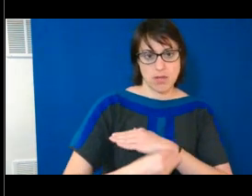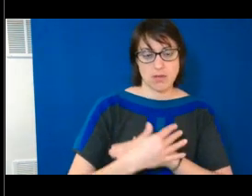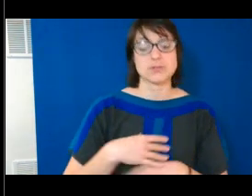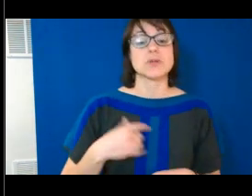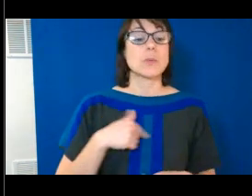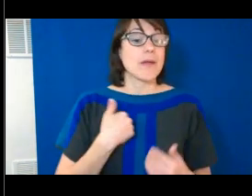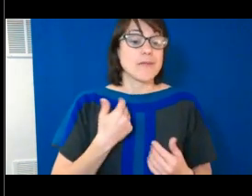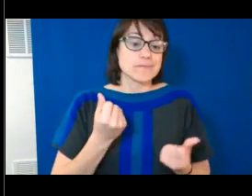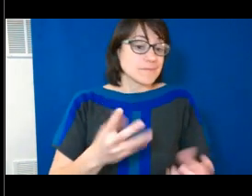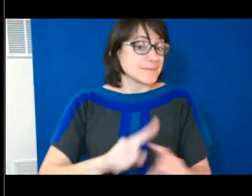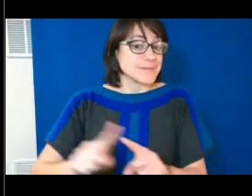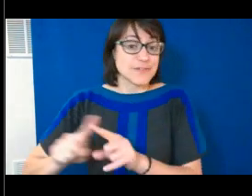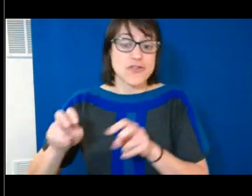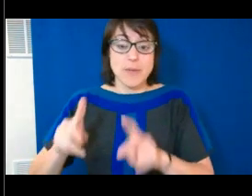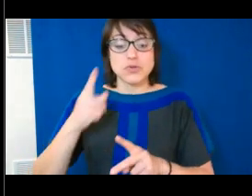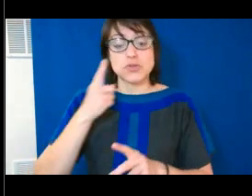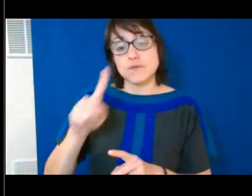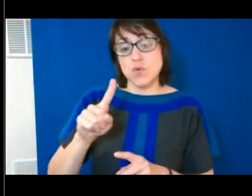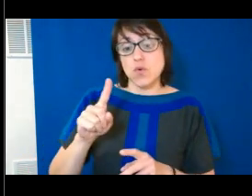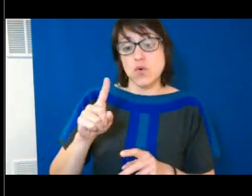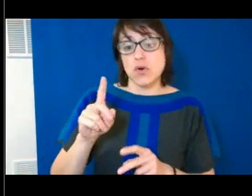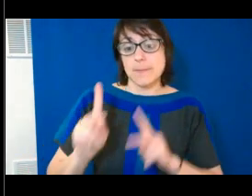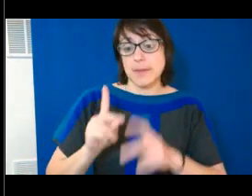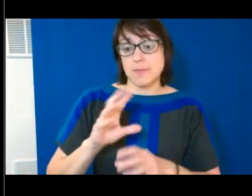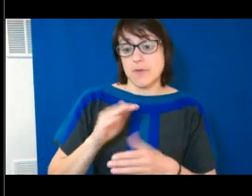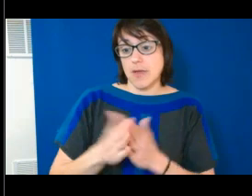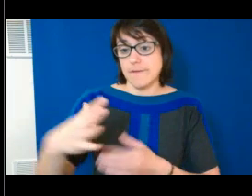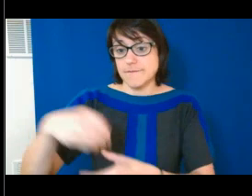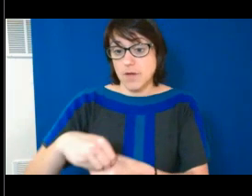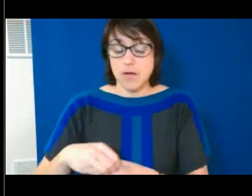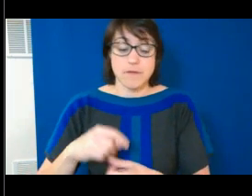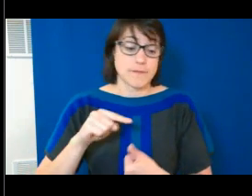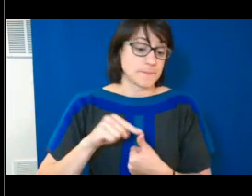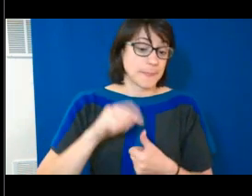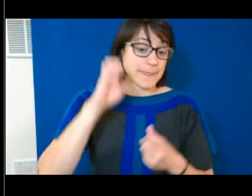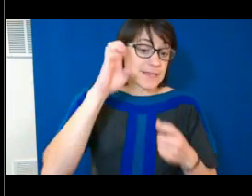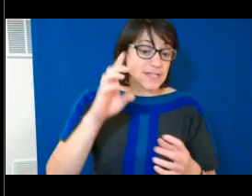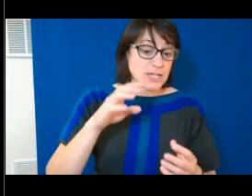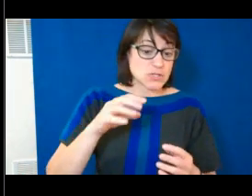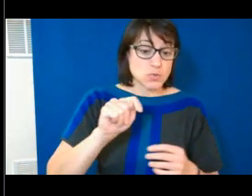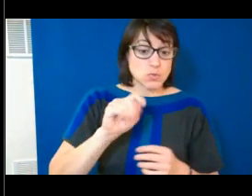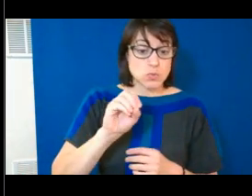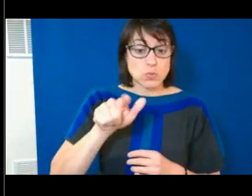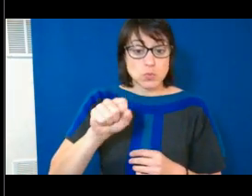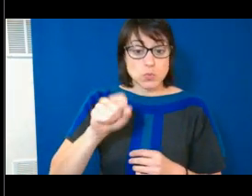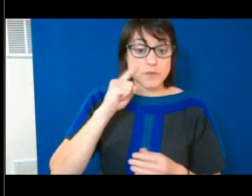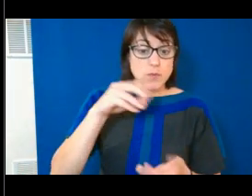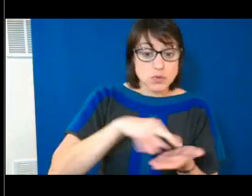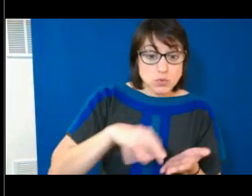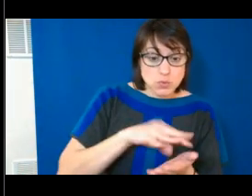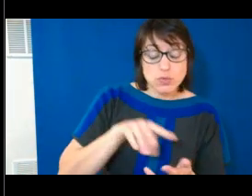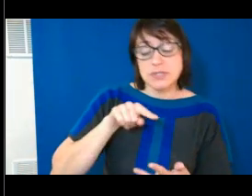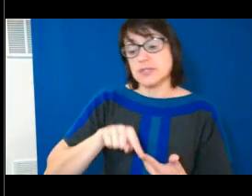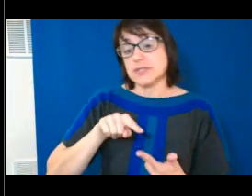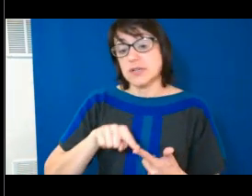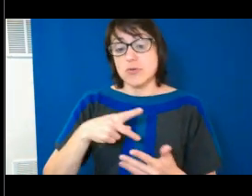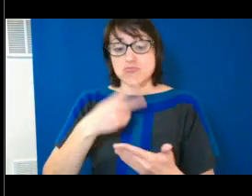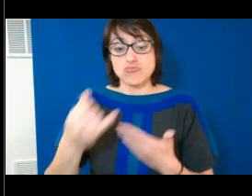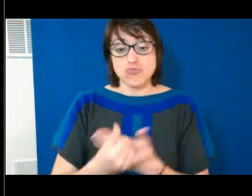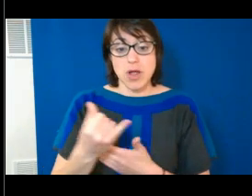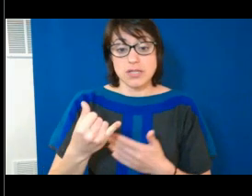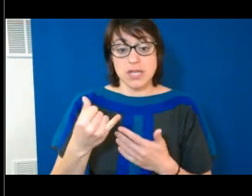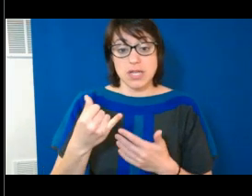started, included educational tools for students, and we also have a project underway for a mobile application in partnership with the University